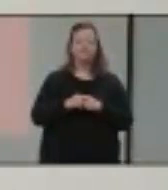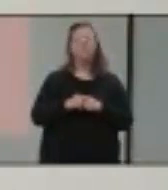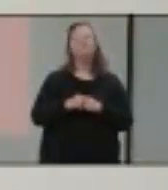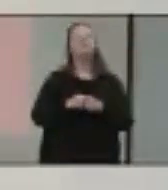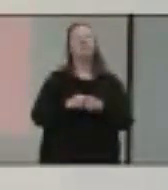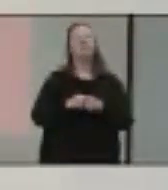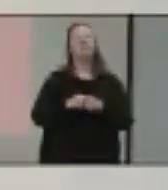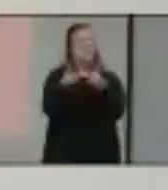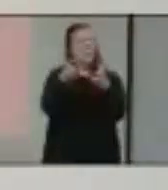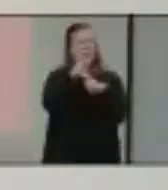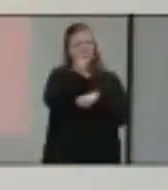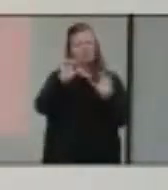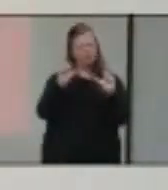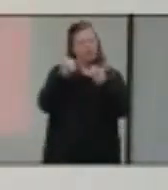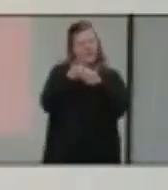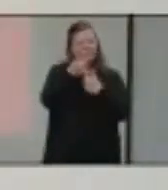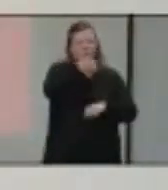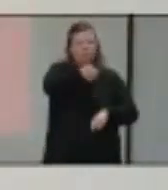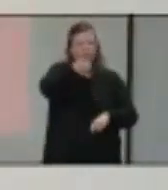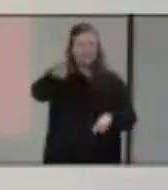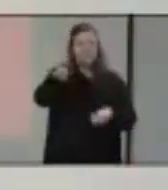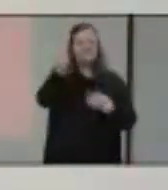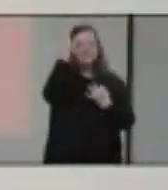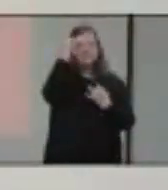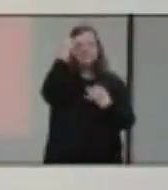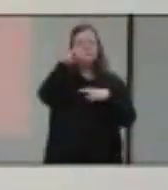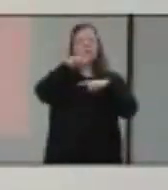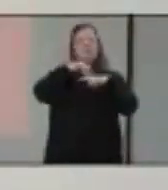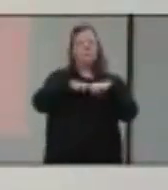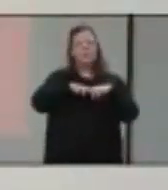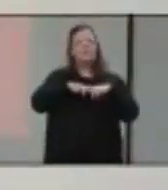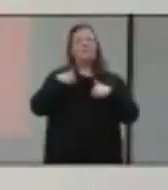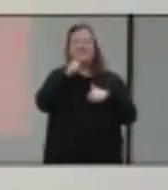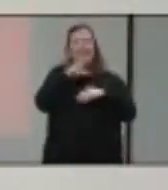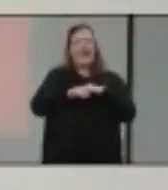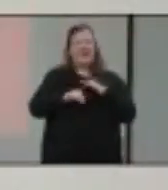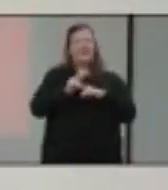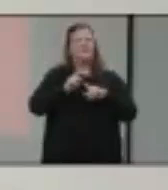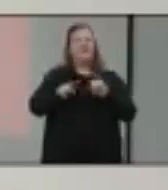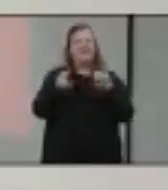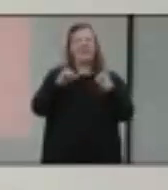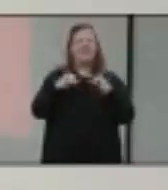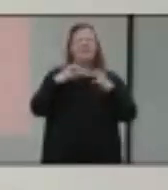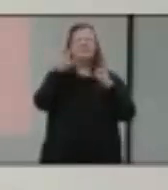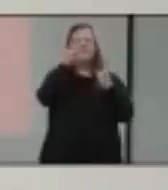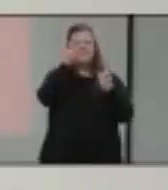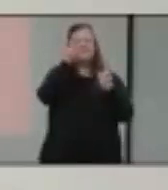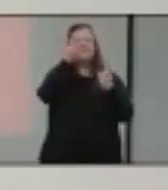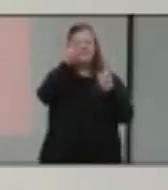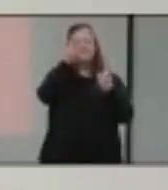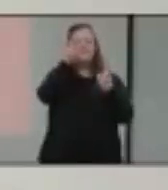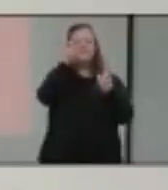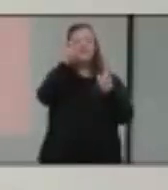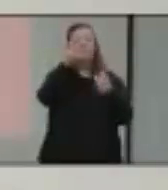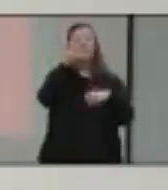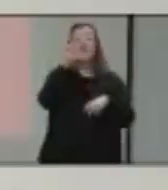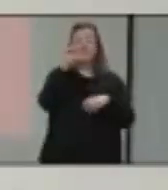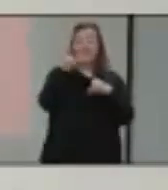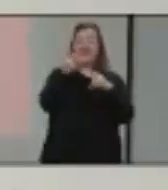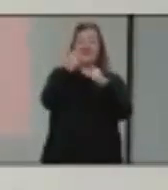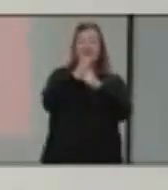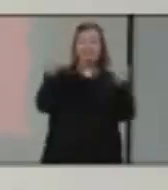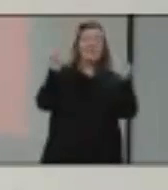I want you to challenge yourselves to sit in that discomfort when it comes, because liberation cannot